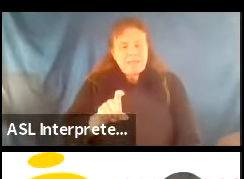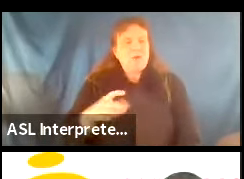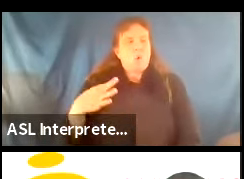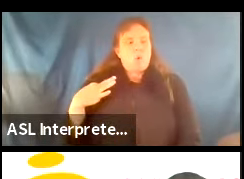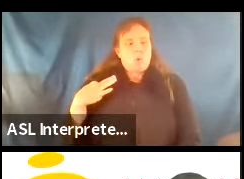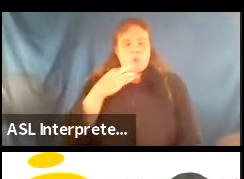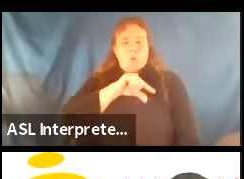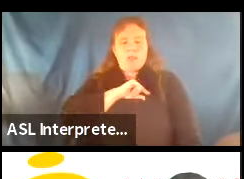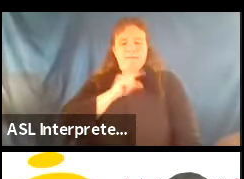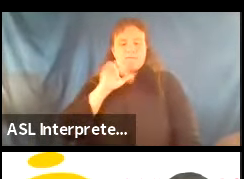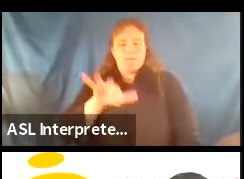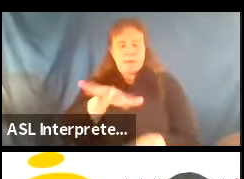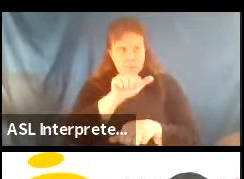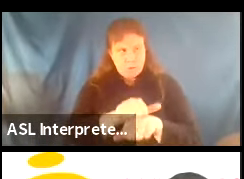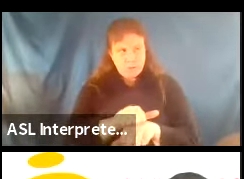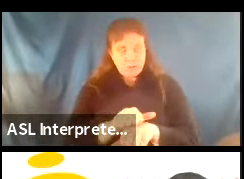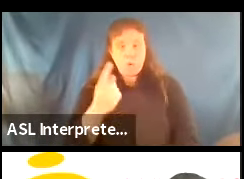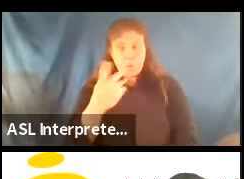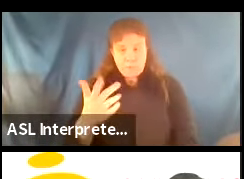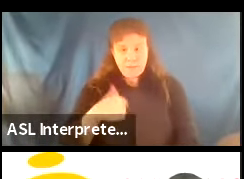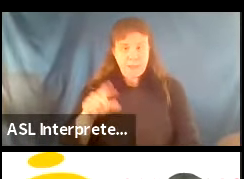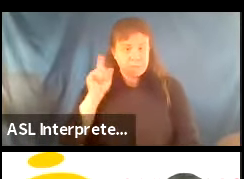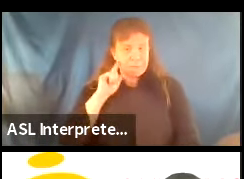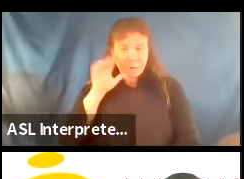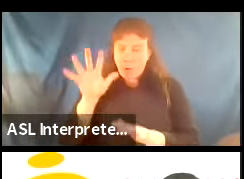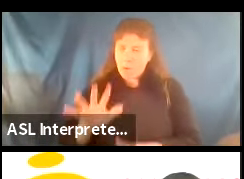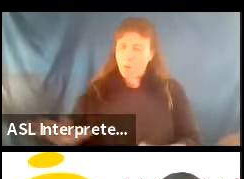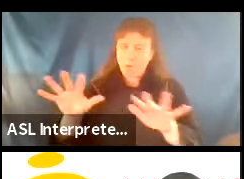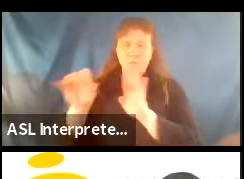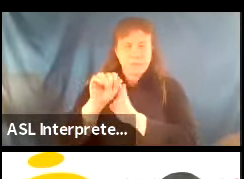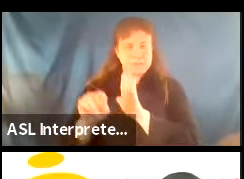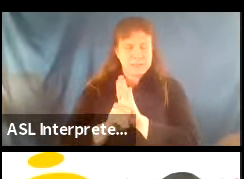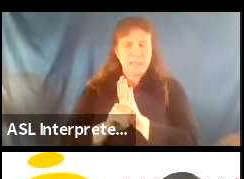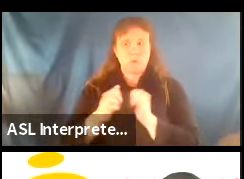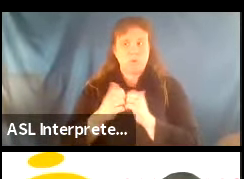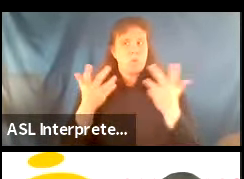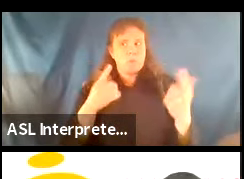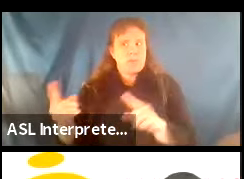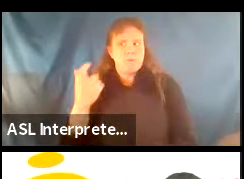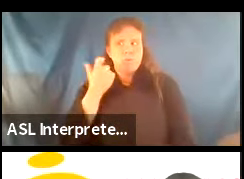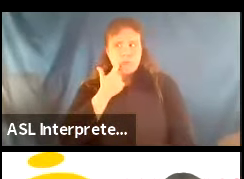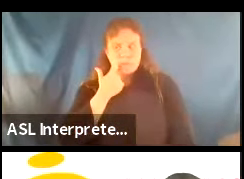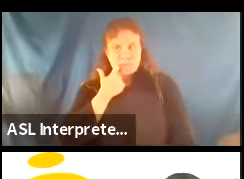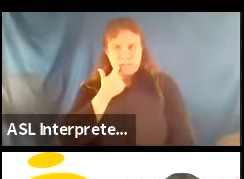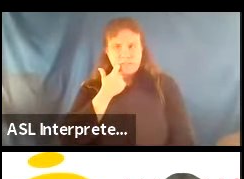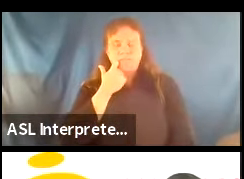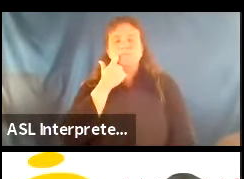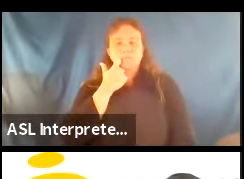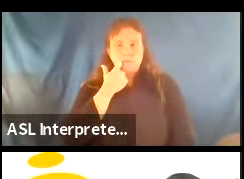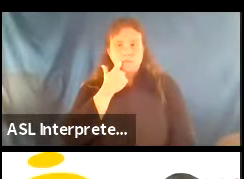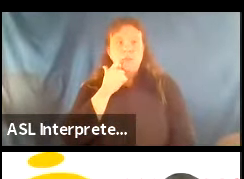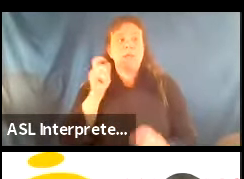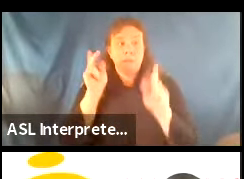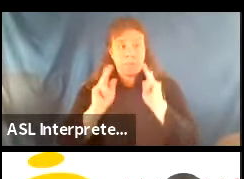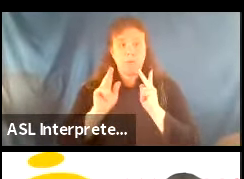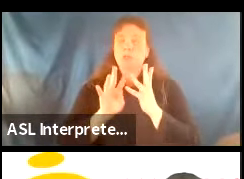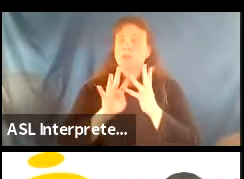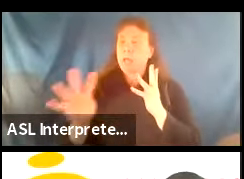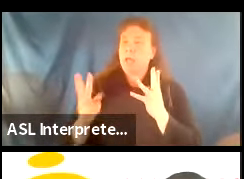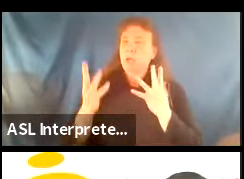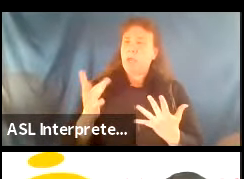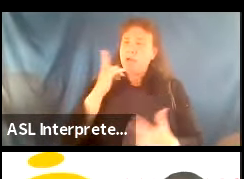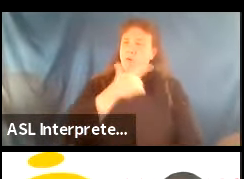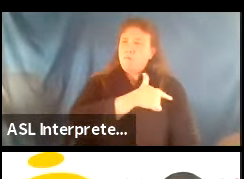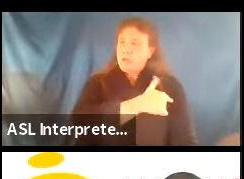of the things I hear constantly across the state in terms of what's been happening recently is When you look at those who are in line to get vaccinated, it's not the people